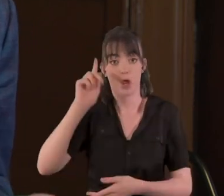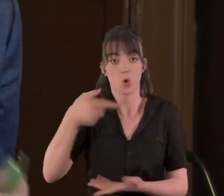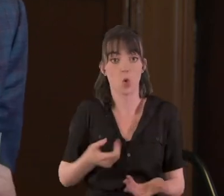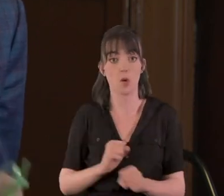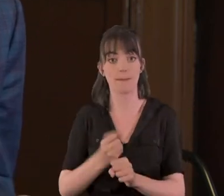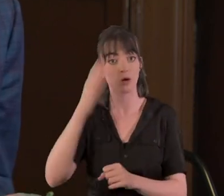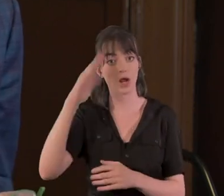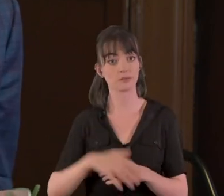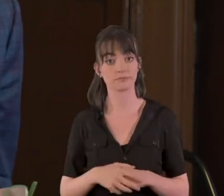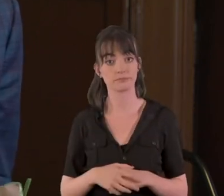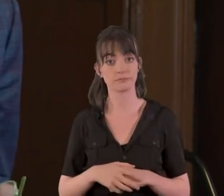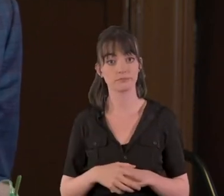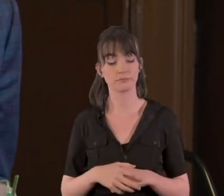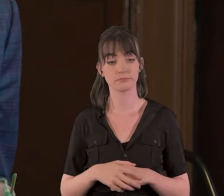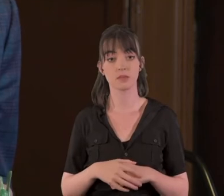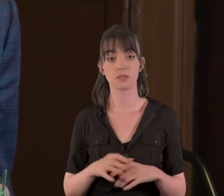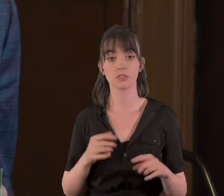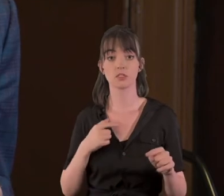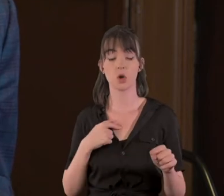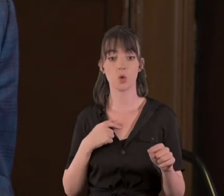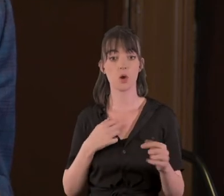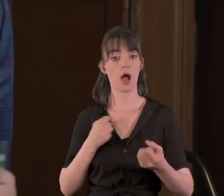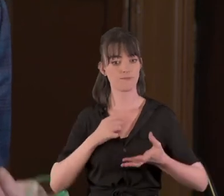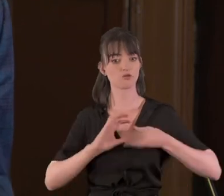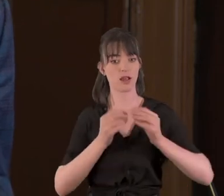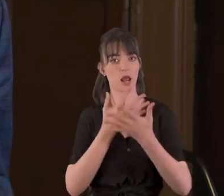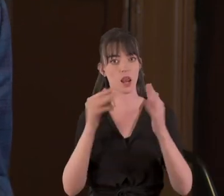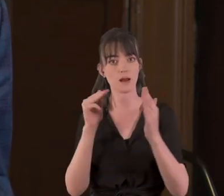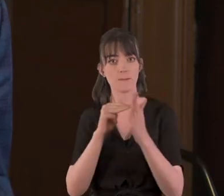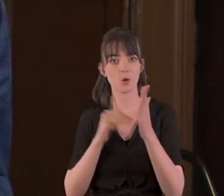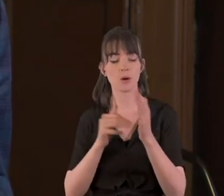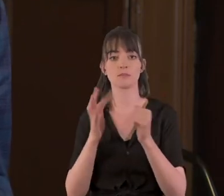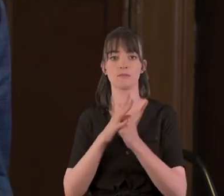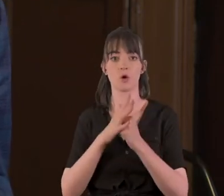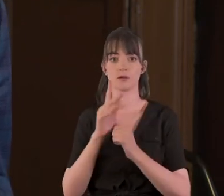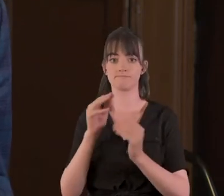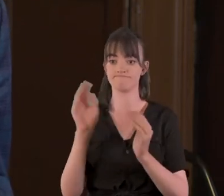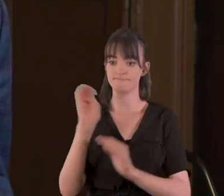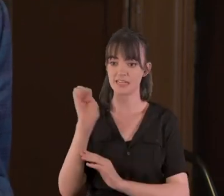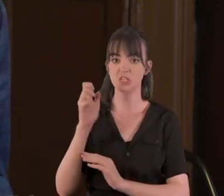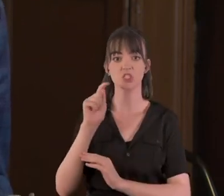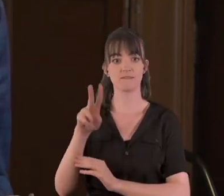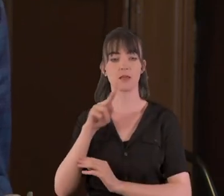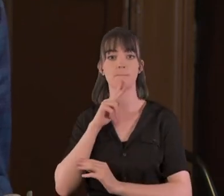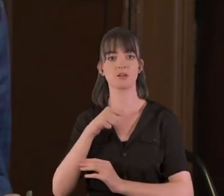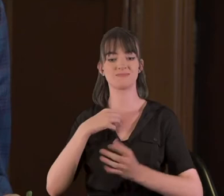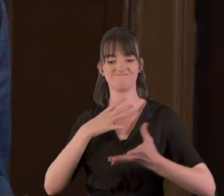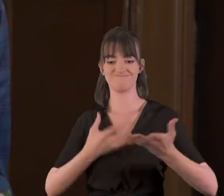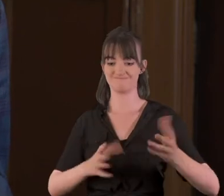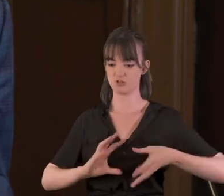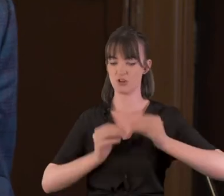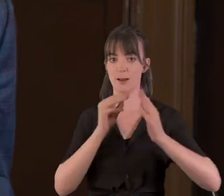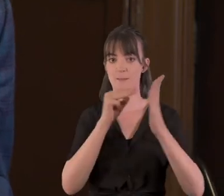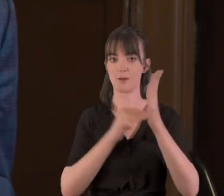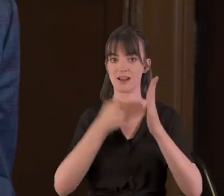Someone who makes quite a lot of programmes for British television makes a programme about Irish history, and it is not taken up by the BBC.